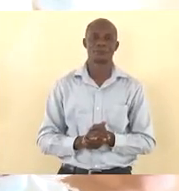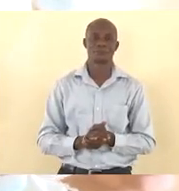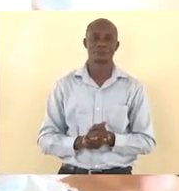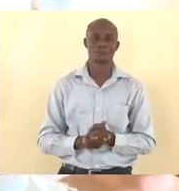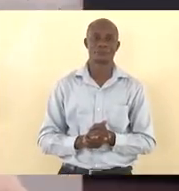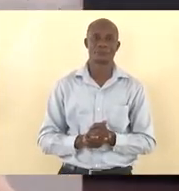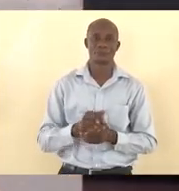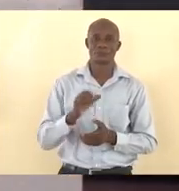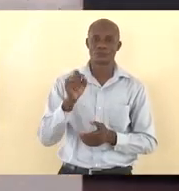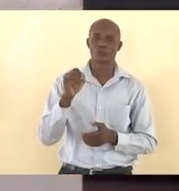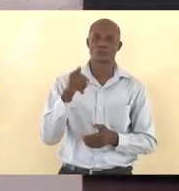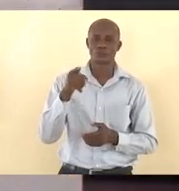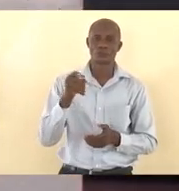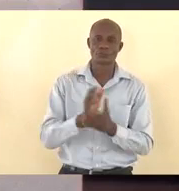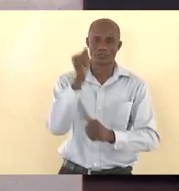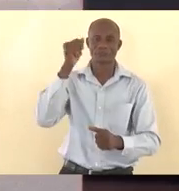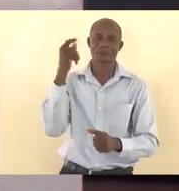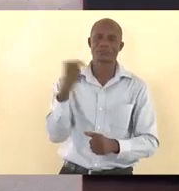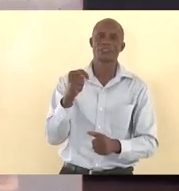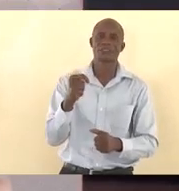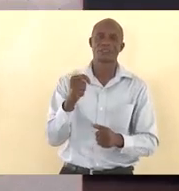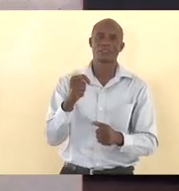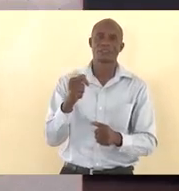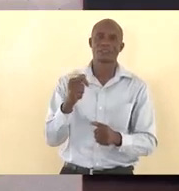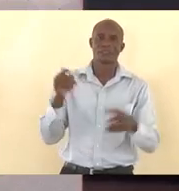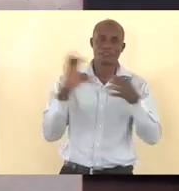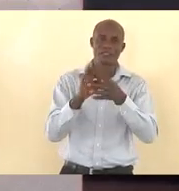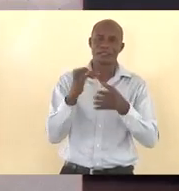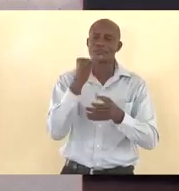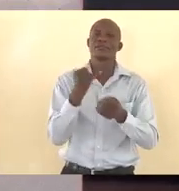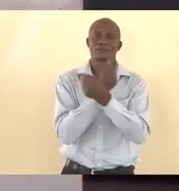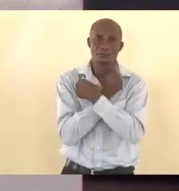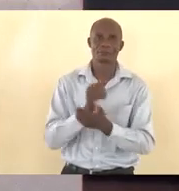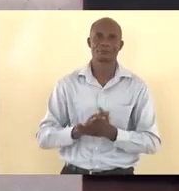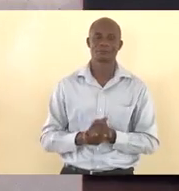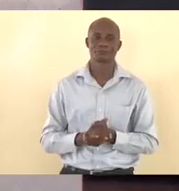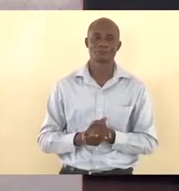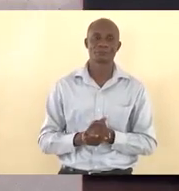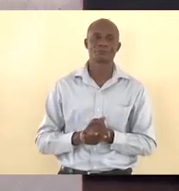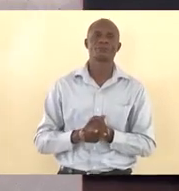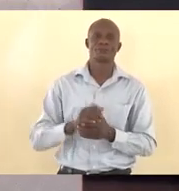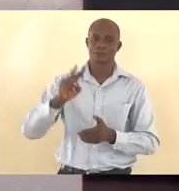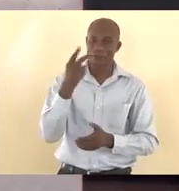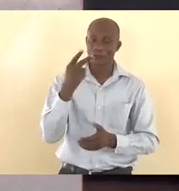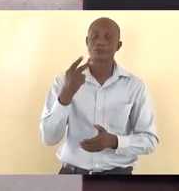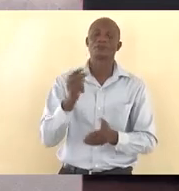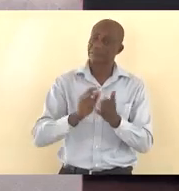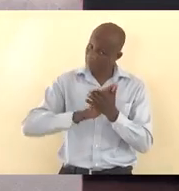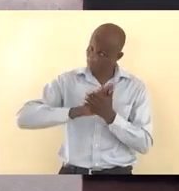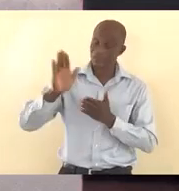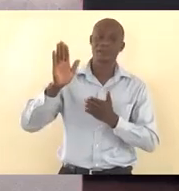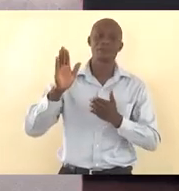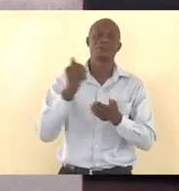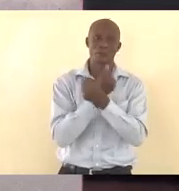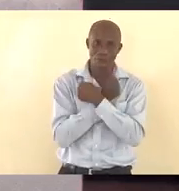So you believe the link is love. Definitely the second reading is very clear on the love. The gospel,